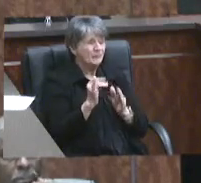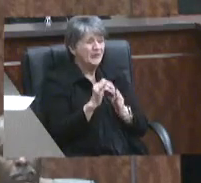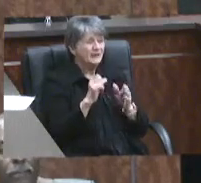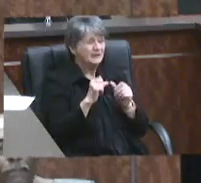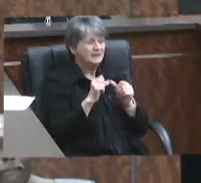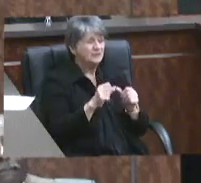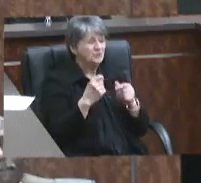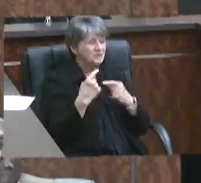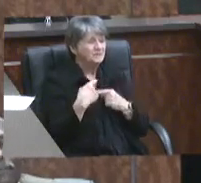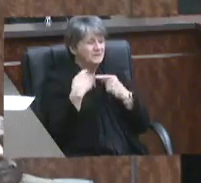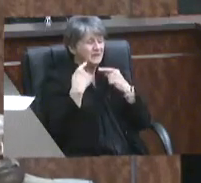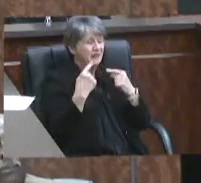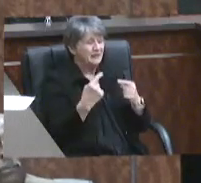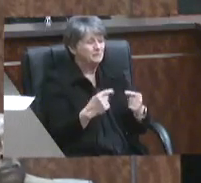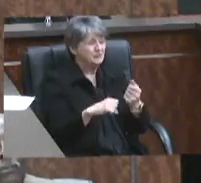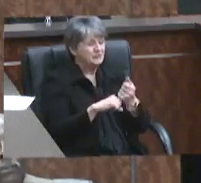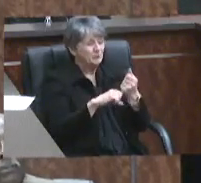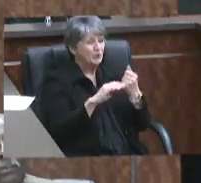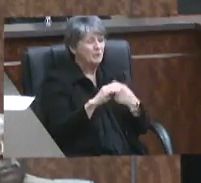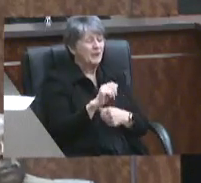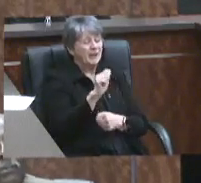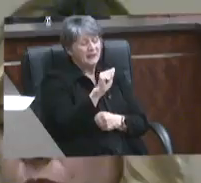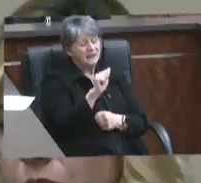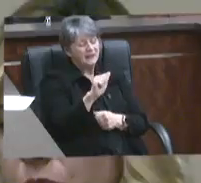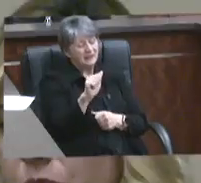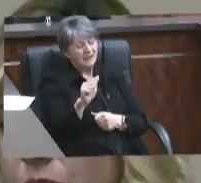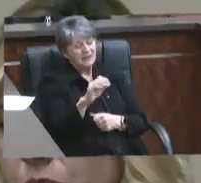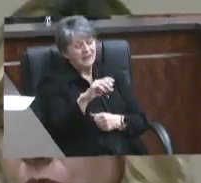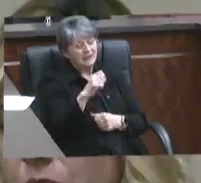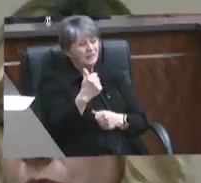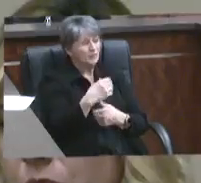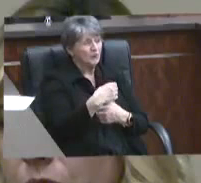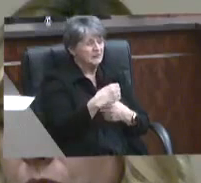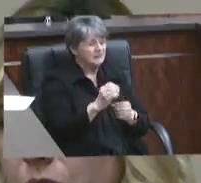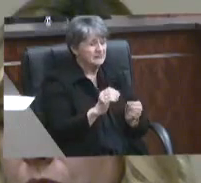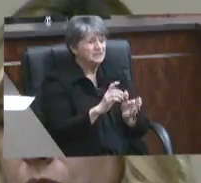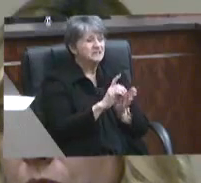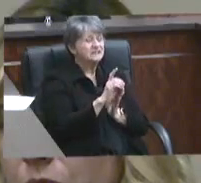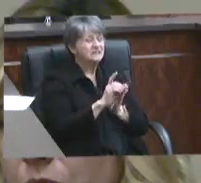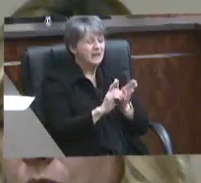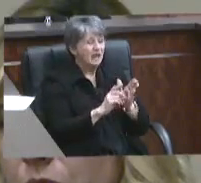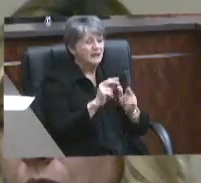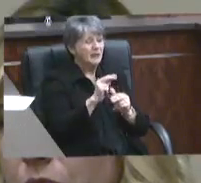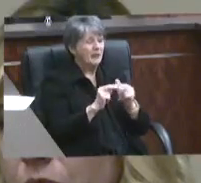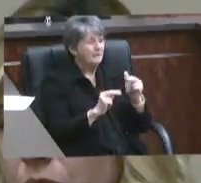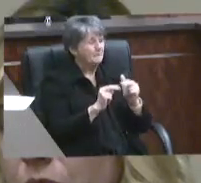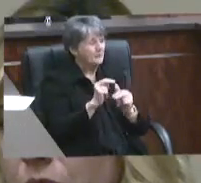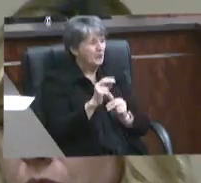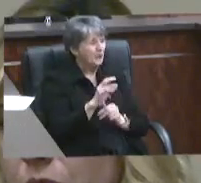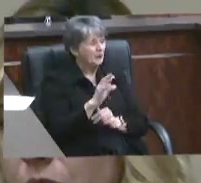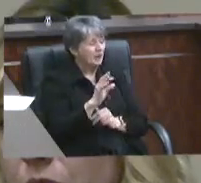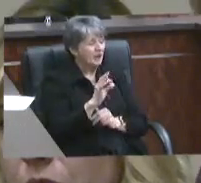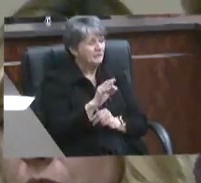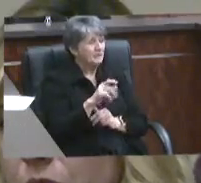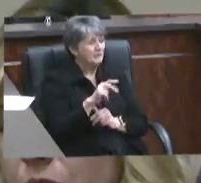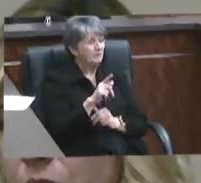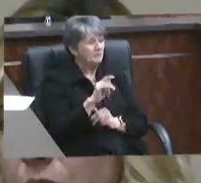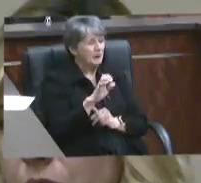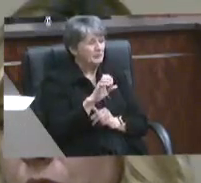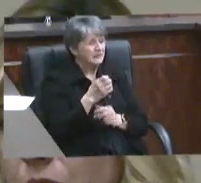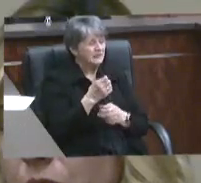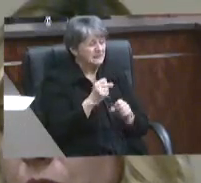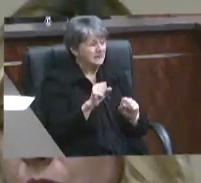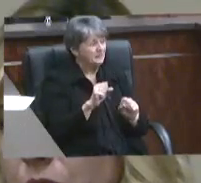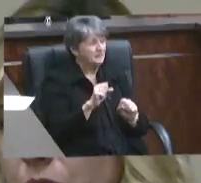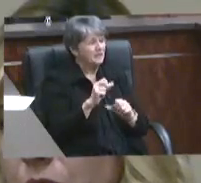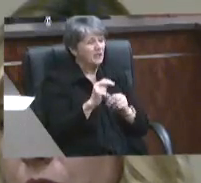by AAA and other organizations. The design and build of the Barkman Kaiser Public Safety Complex,